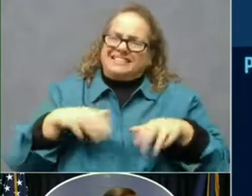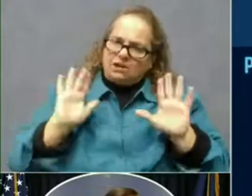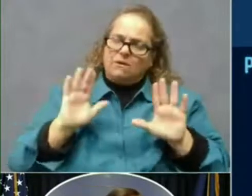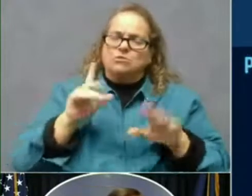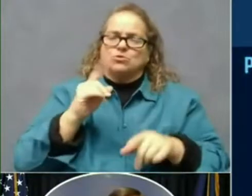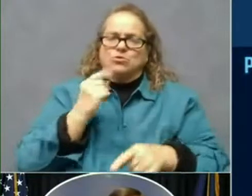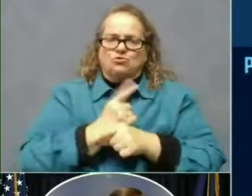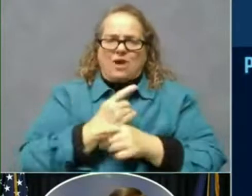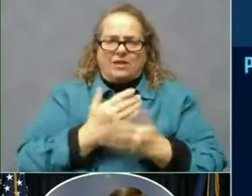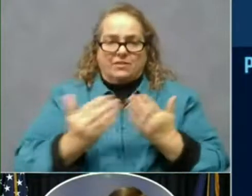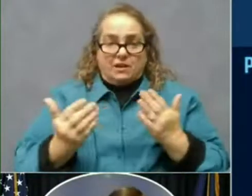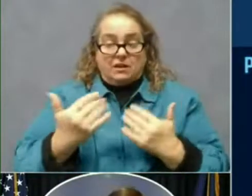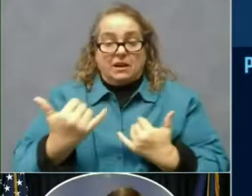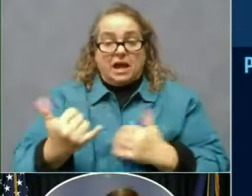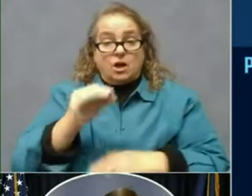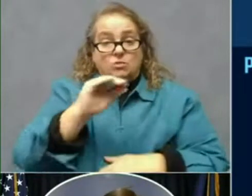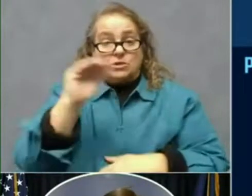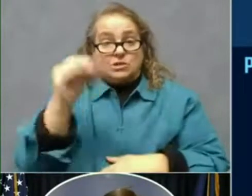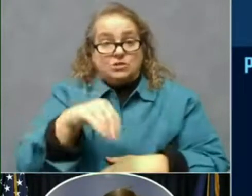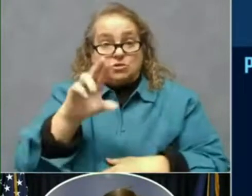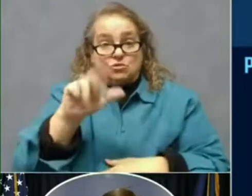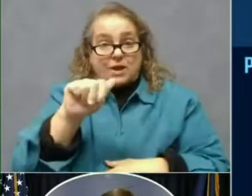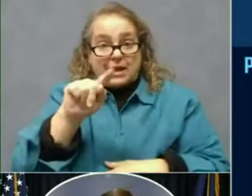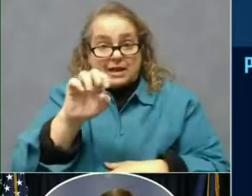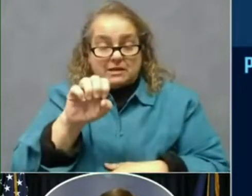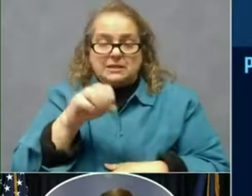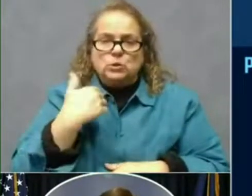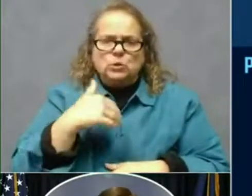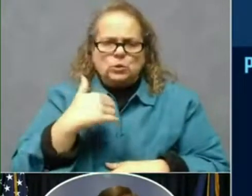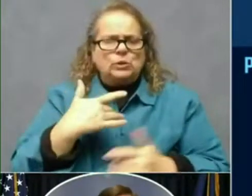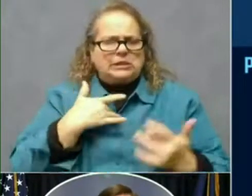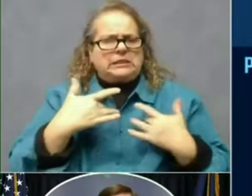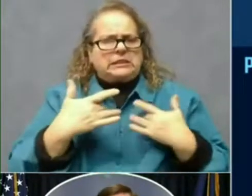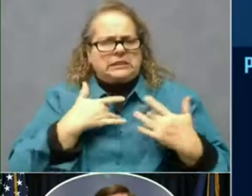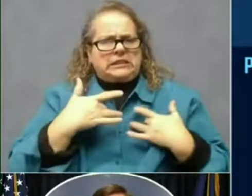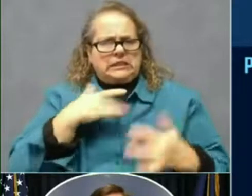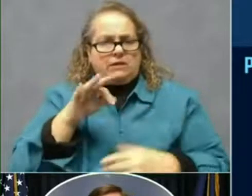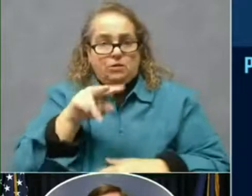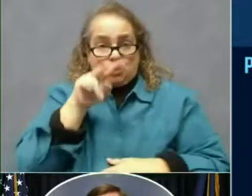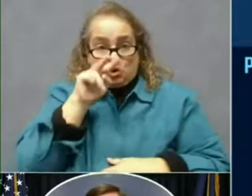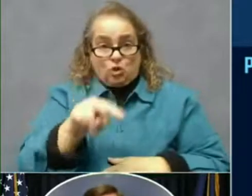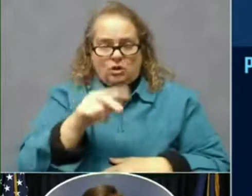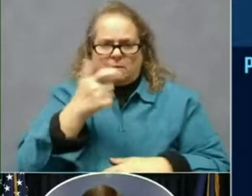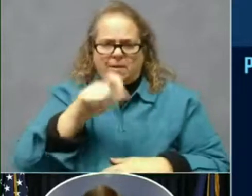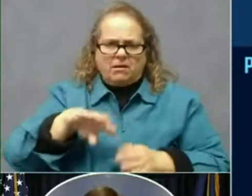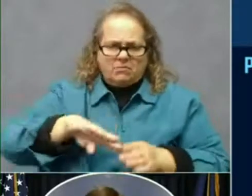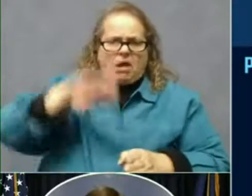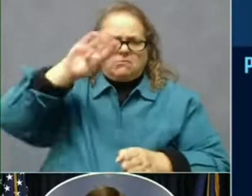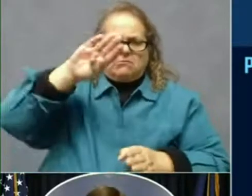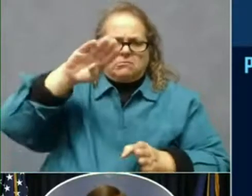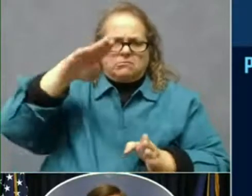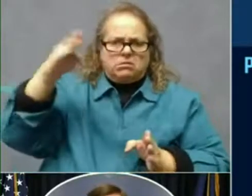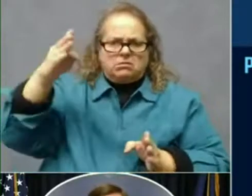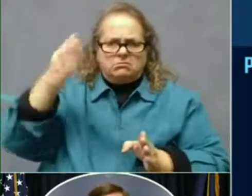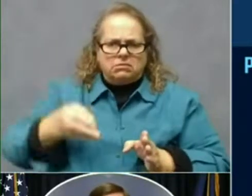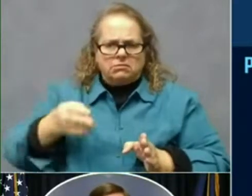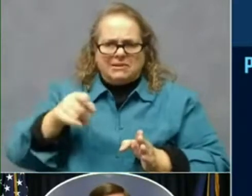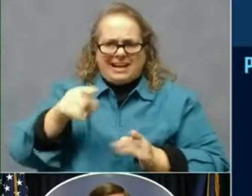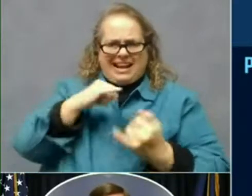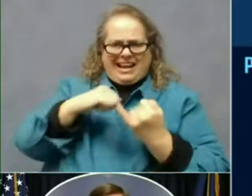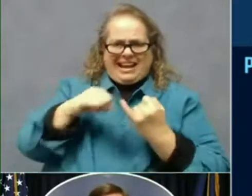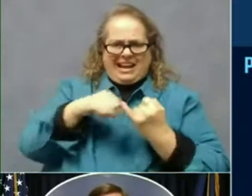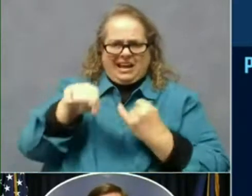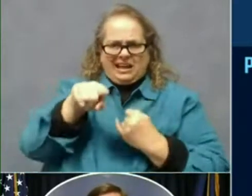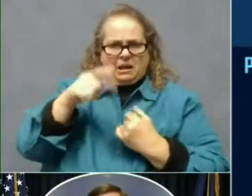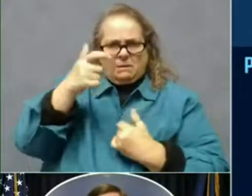is concerning when you look at this big jump. Now there are a couple of things that we think are at work